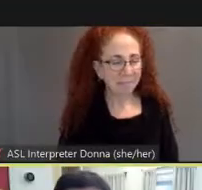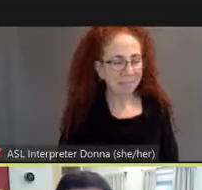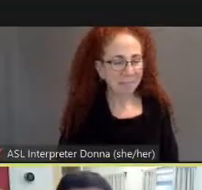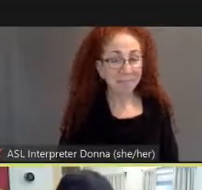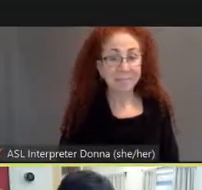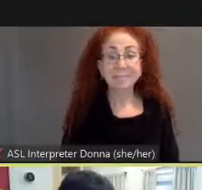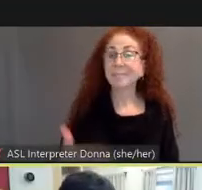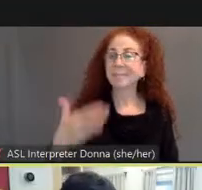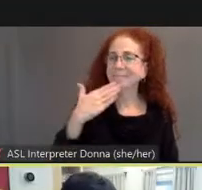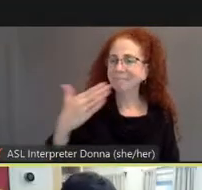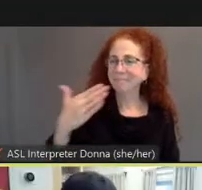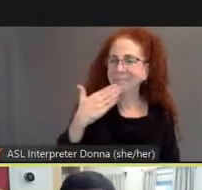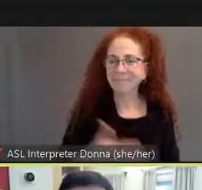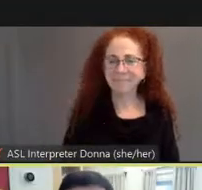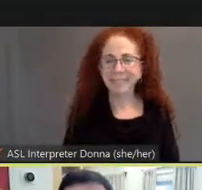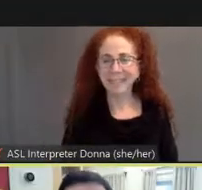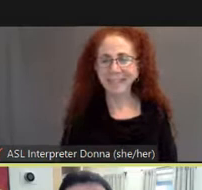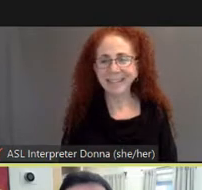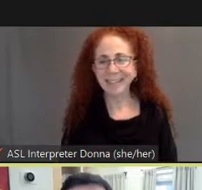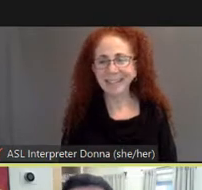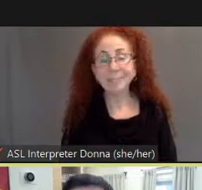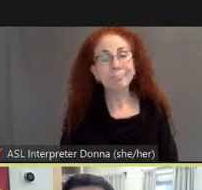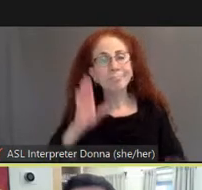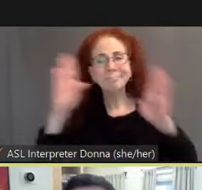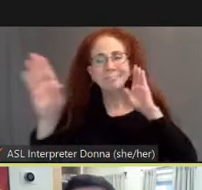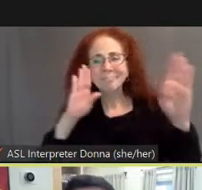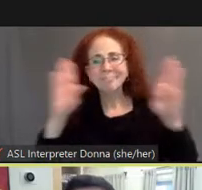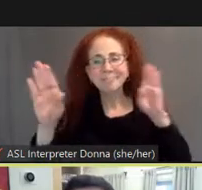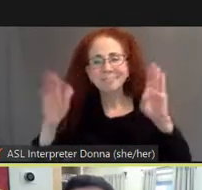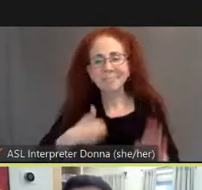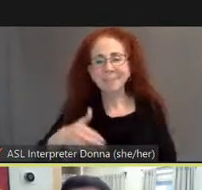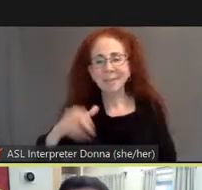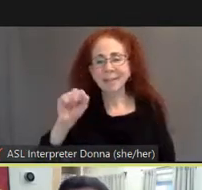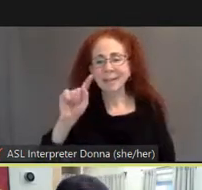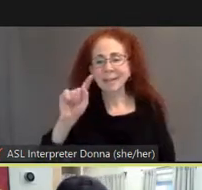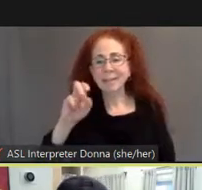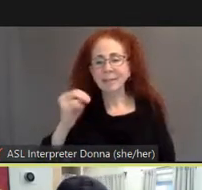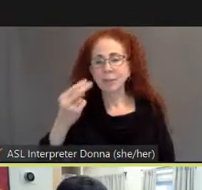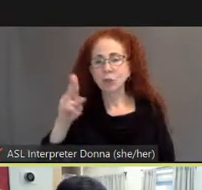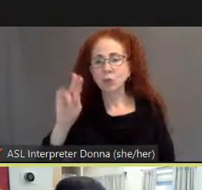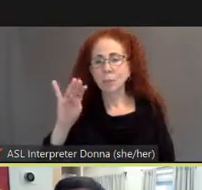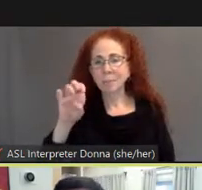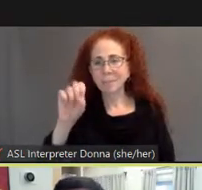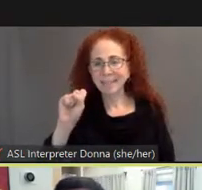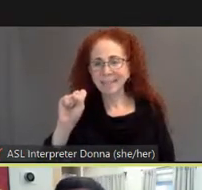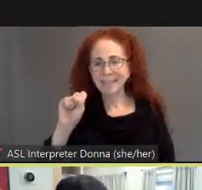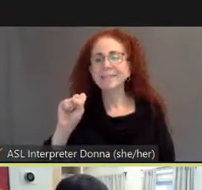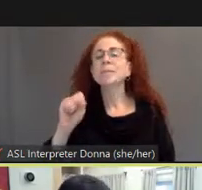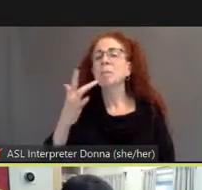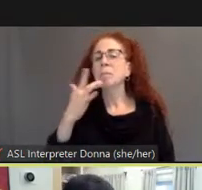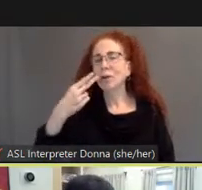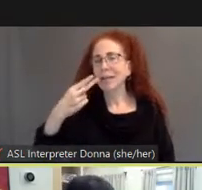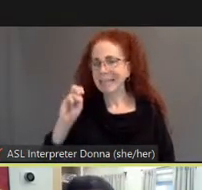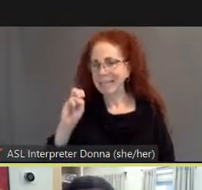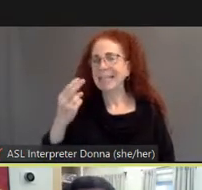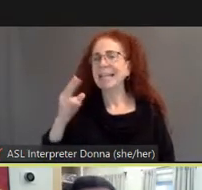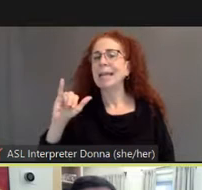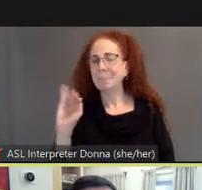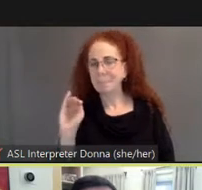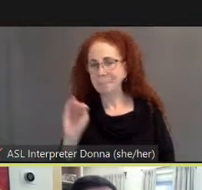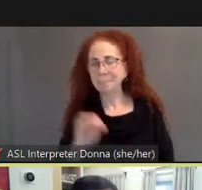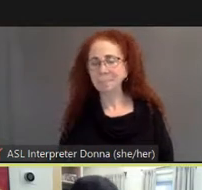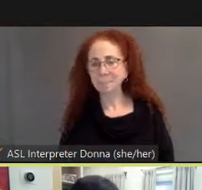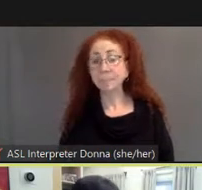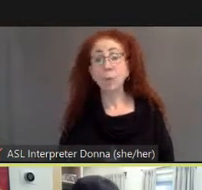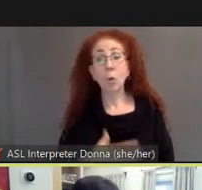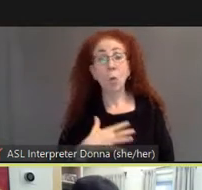Thanks, Veronica. Hello, everyone. My name is Stephen Humes. I use he, him pronouns, and I am